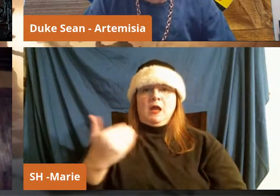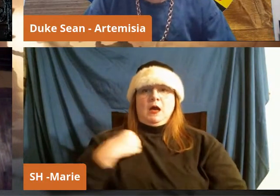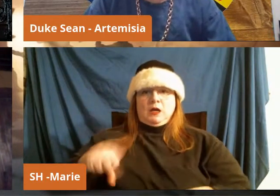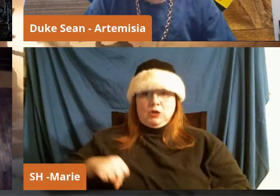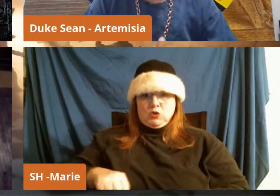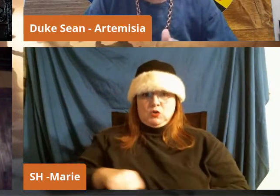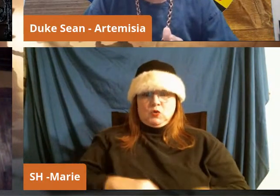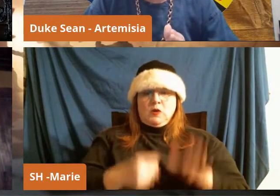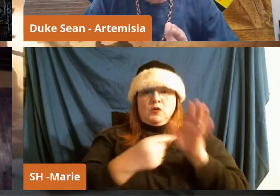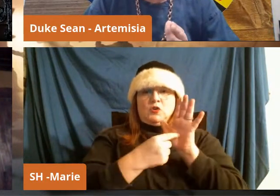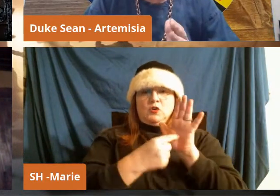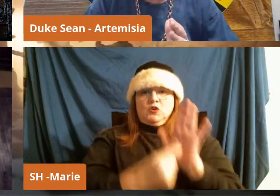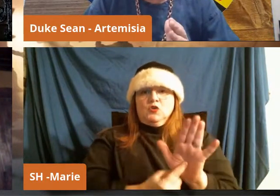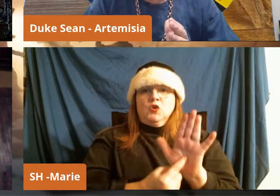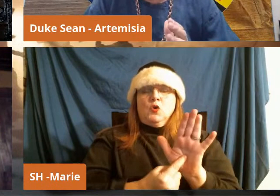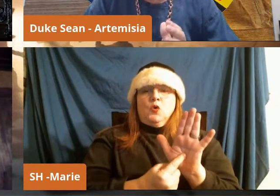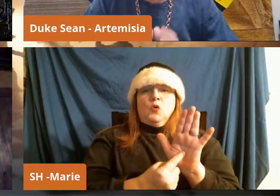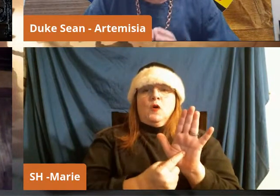could display